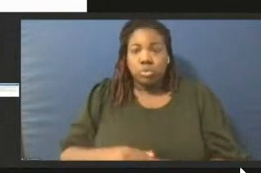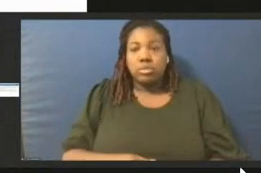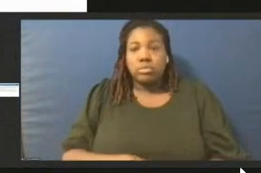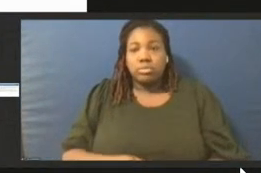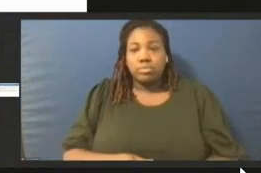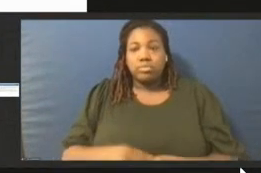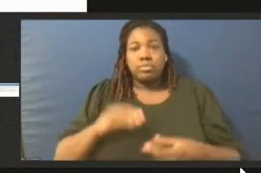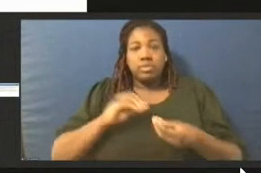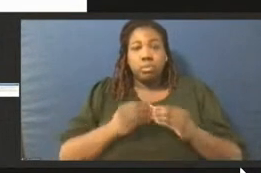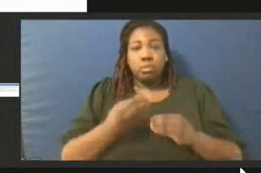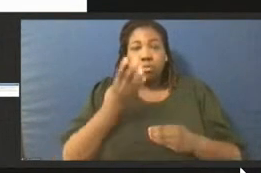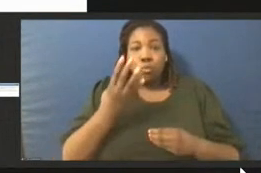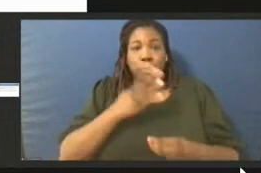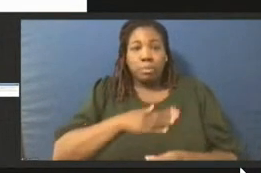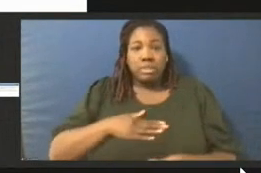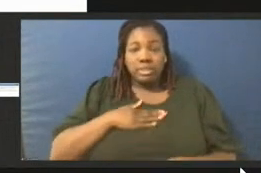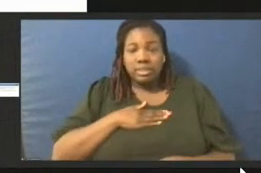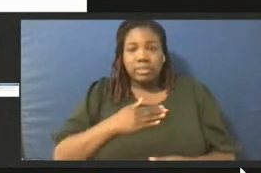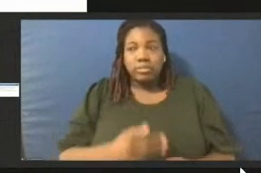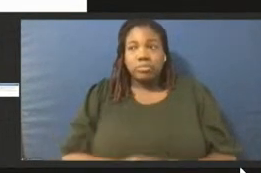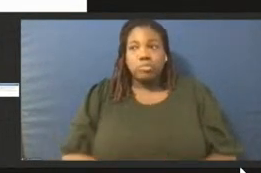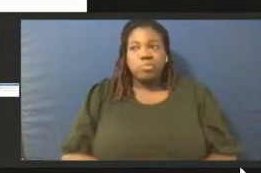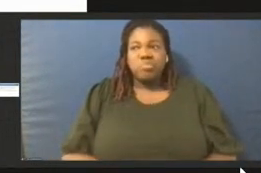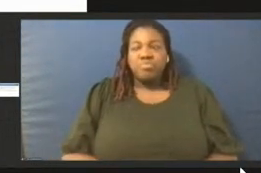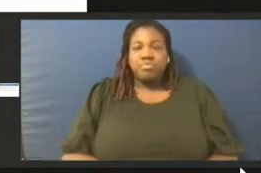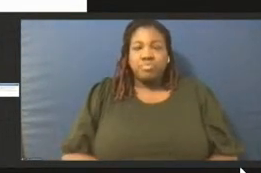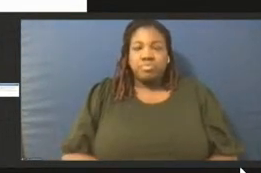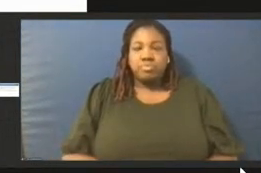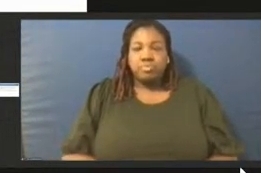4, please. Thank you.